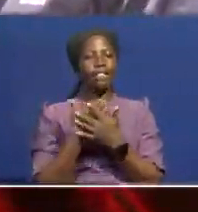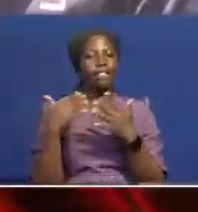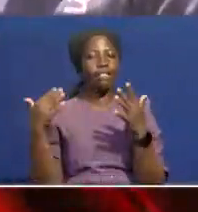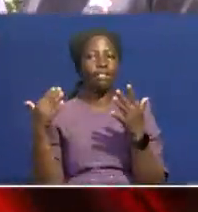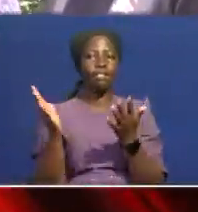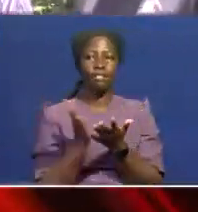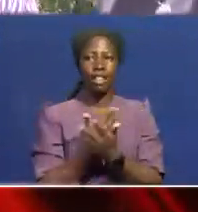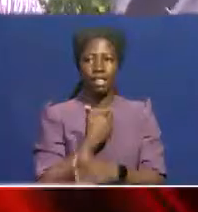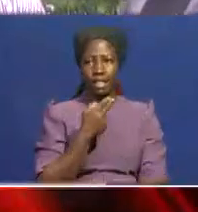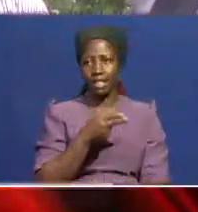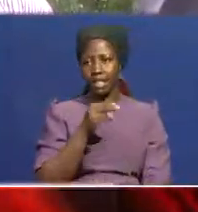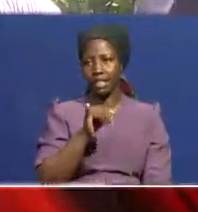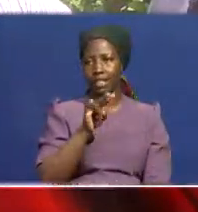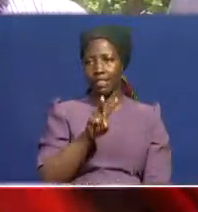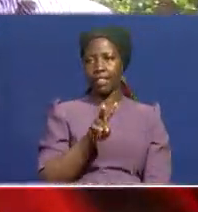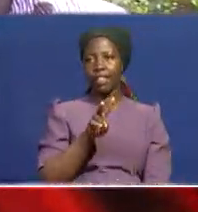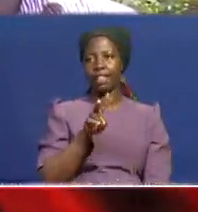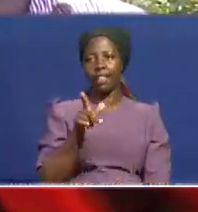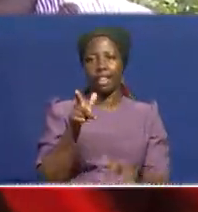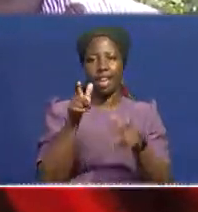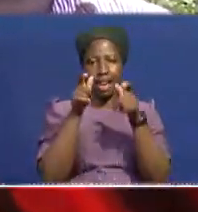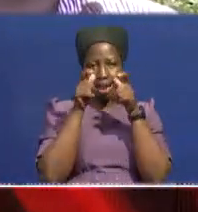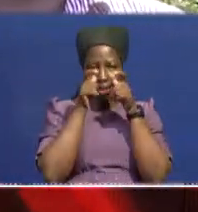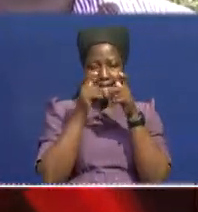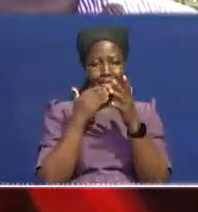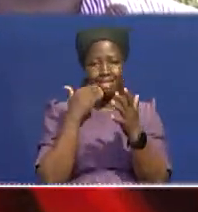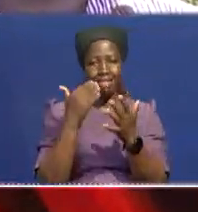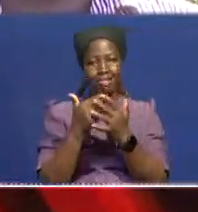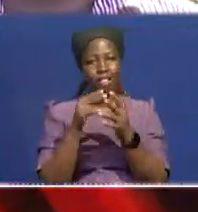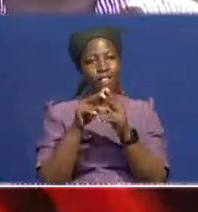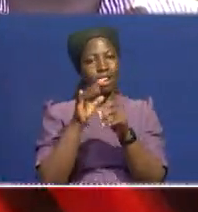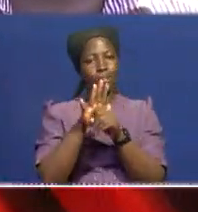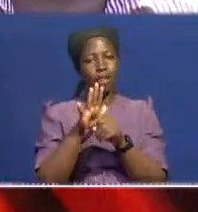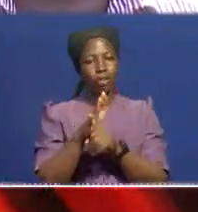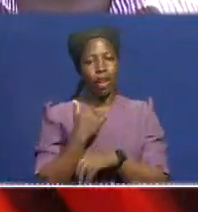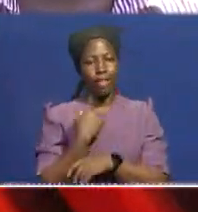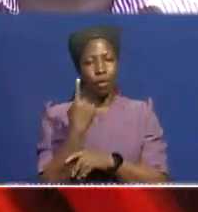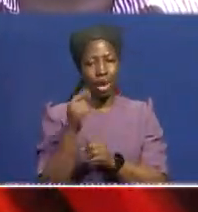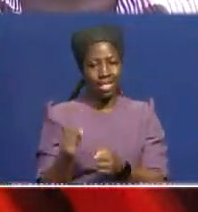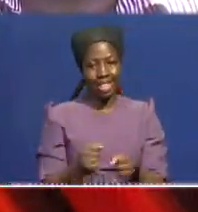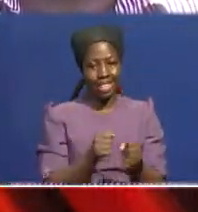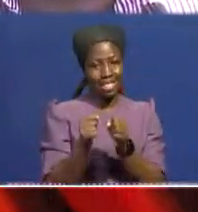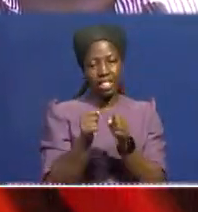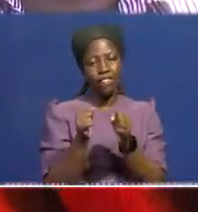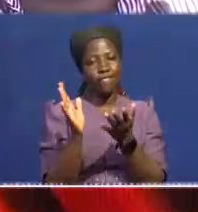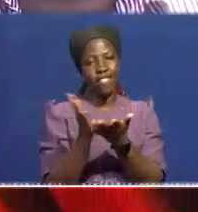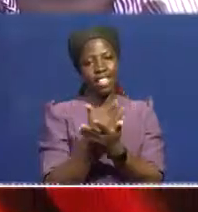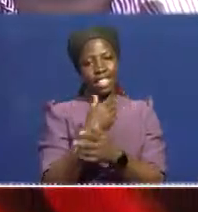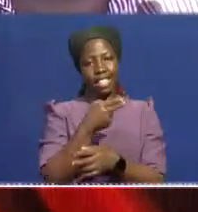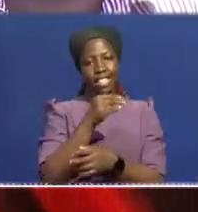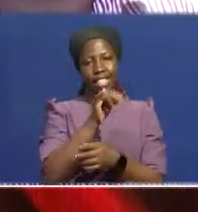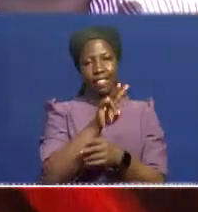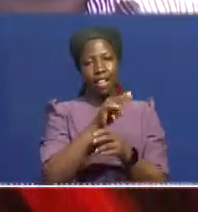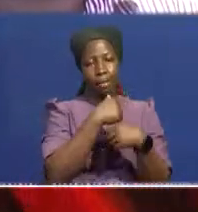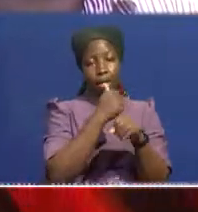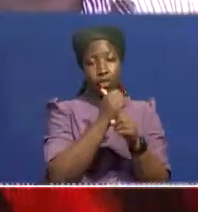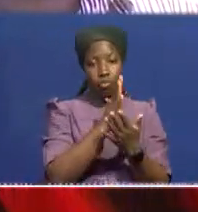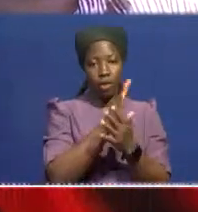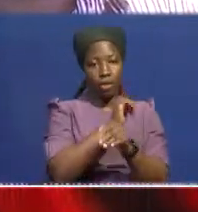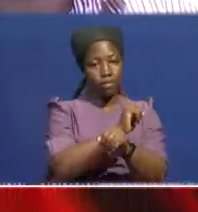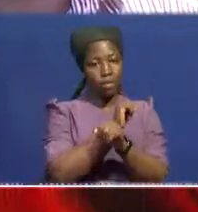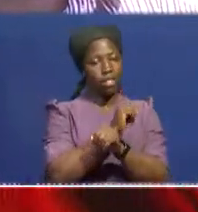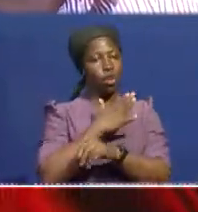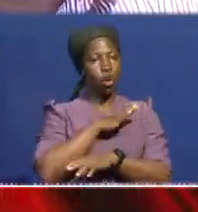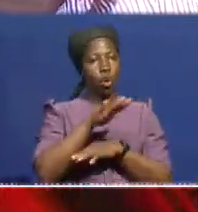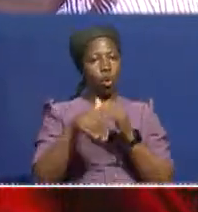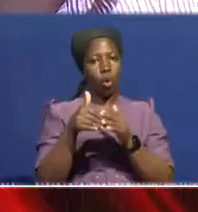Yes, thank you very much. Of course, one of the strategies of fighting HIV and making sure that we prevent our